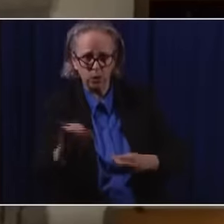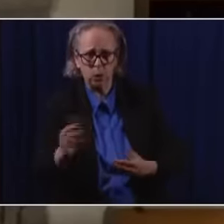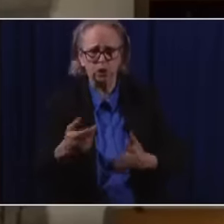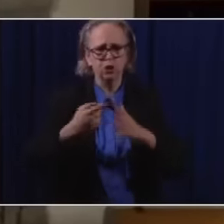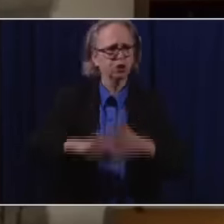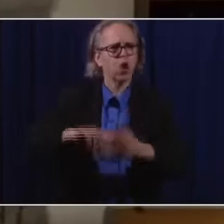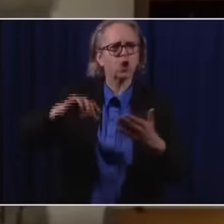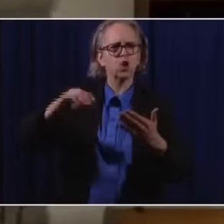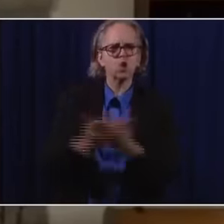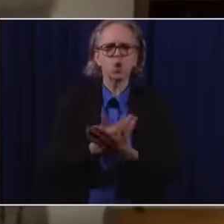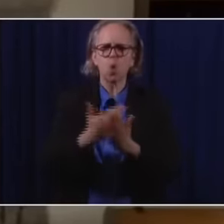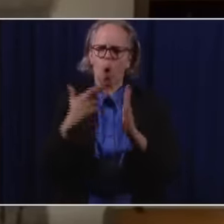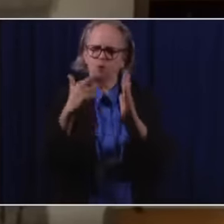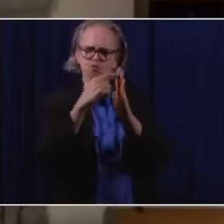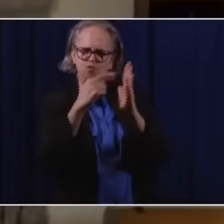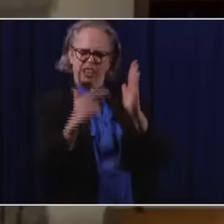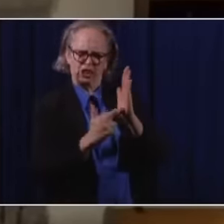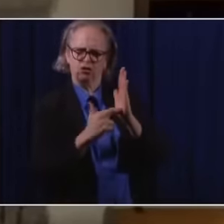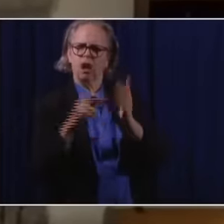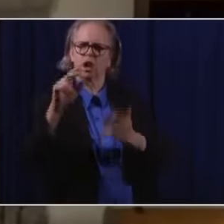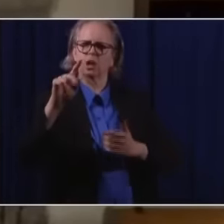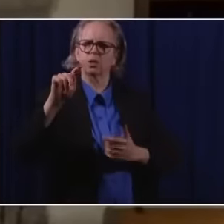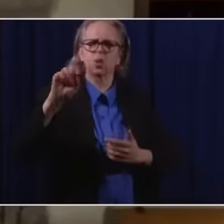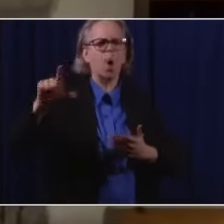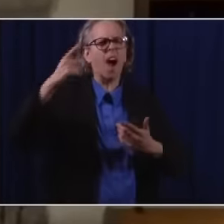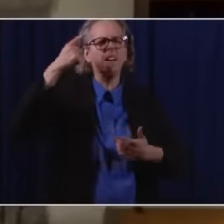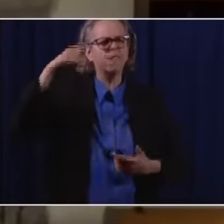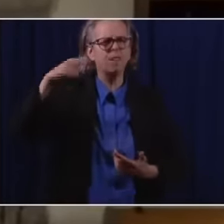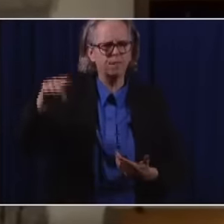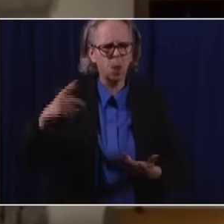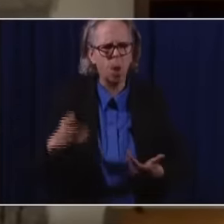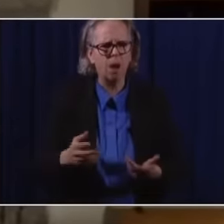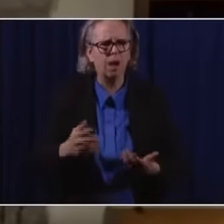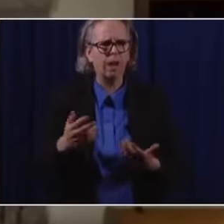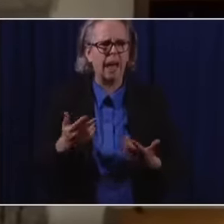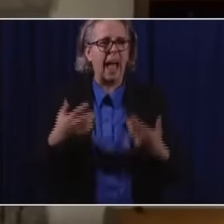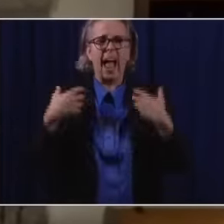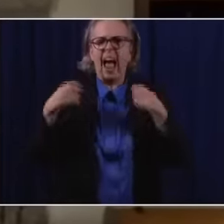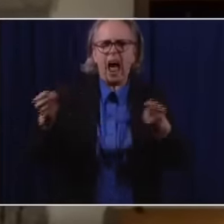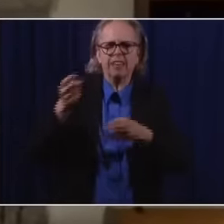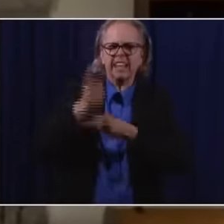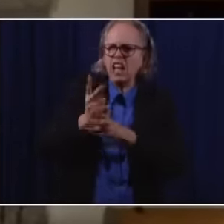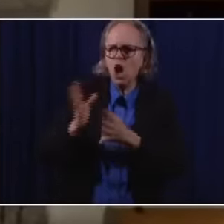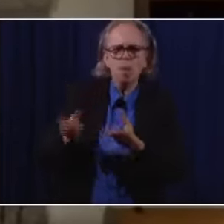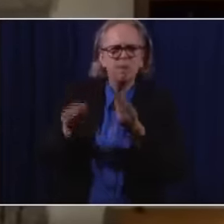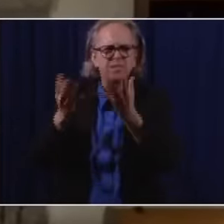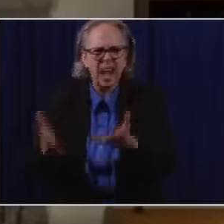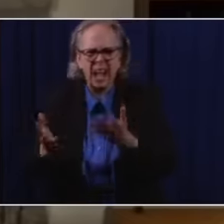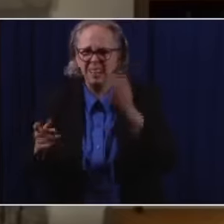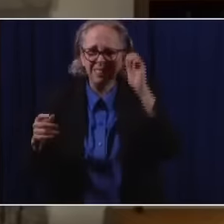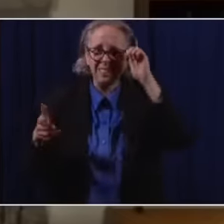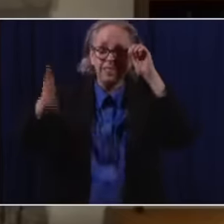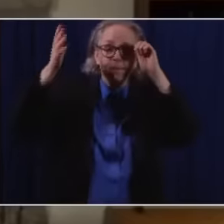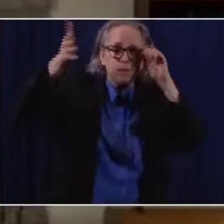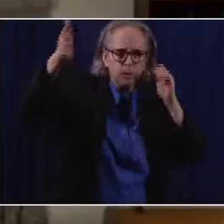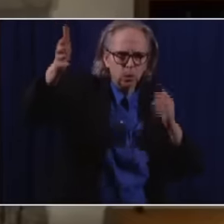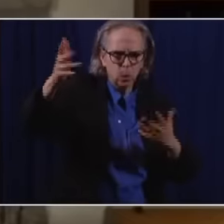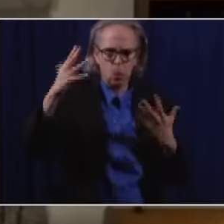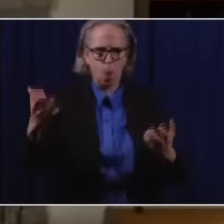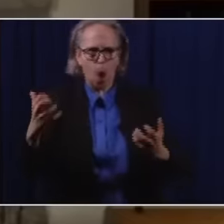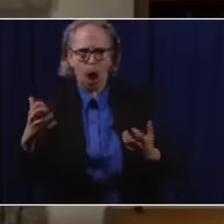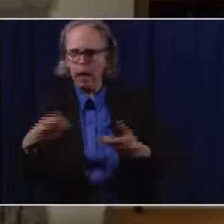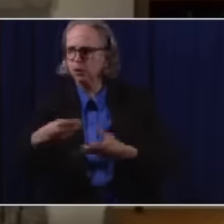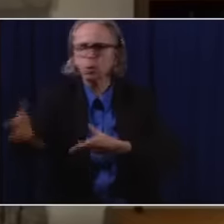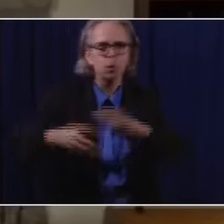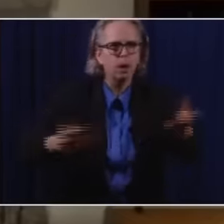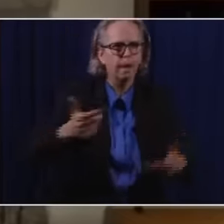for healthcare providers who would like to eventually administer the COVID-19 vaccine. This proactive